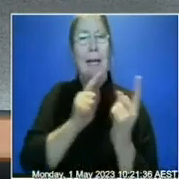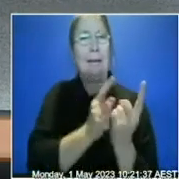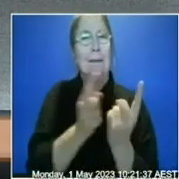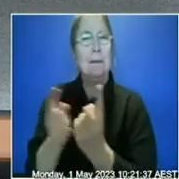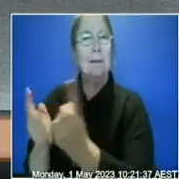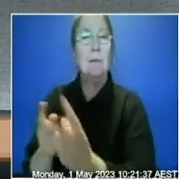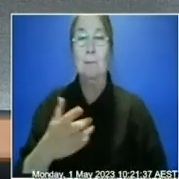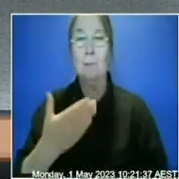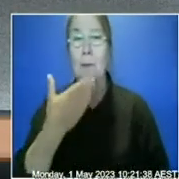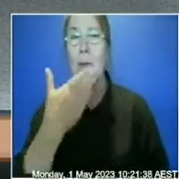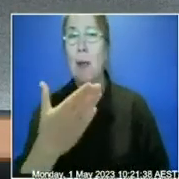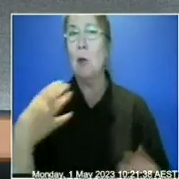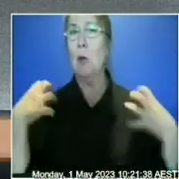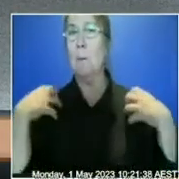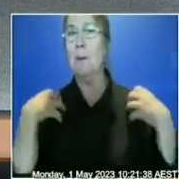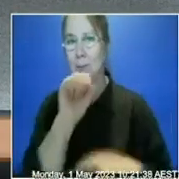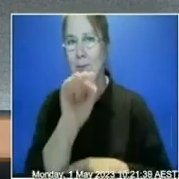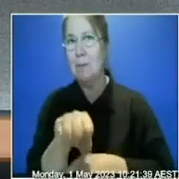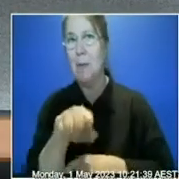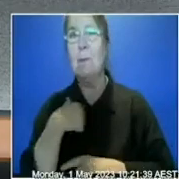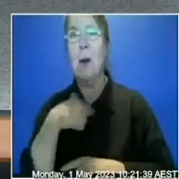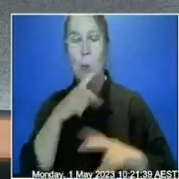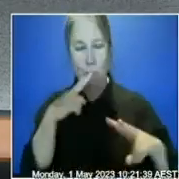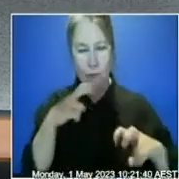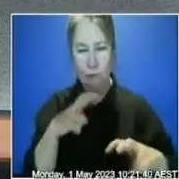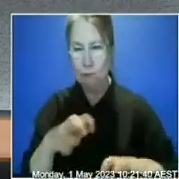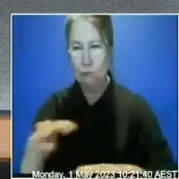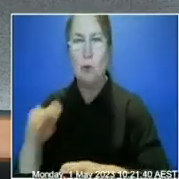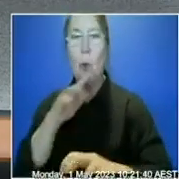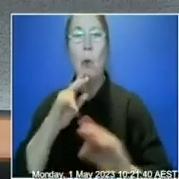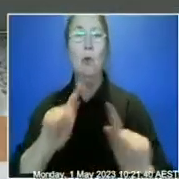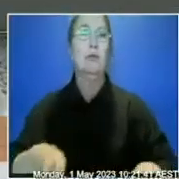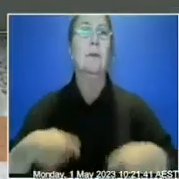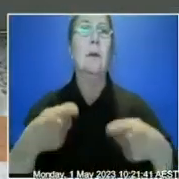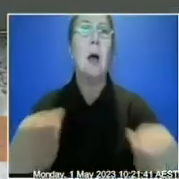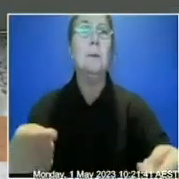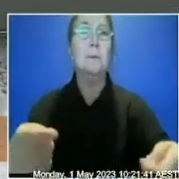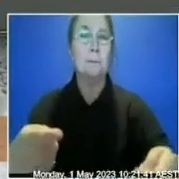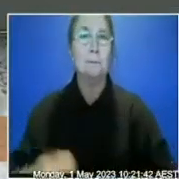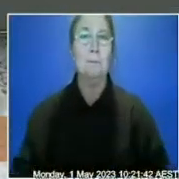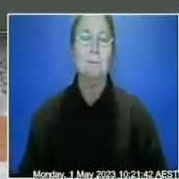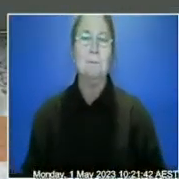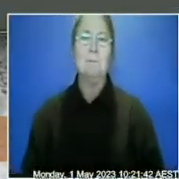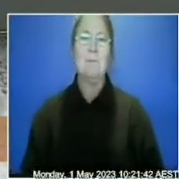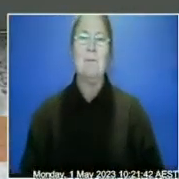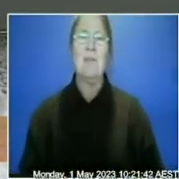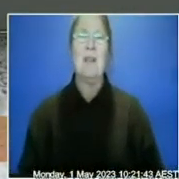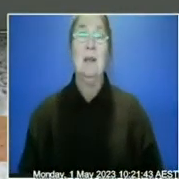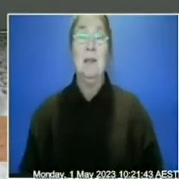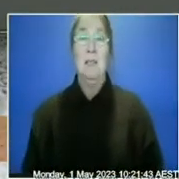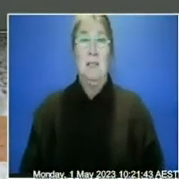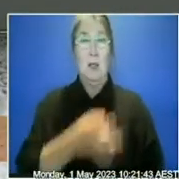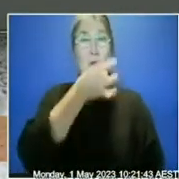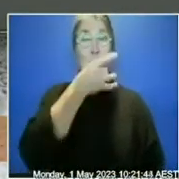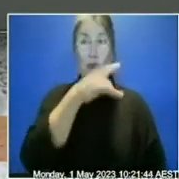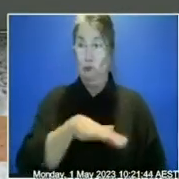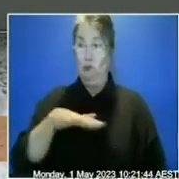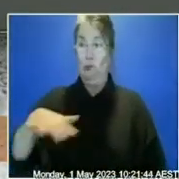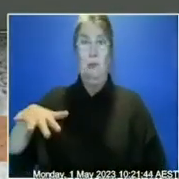Given that children are still being removed because of parental, mental health and drug and